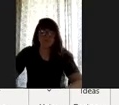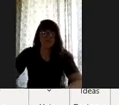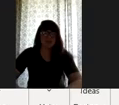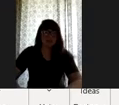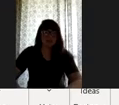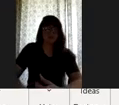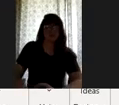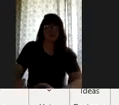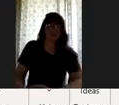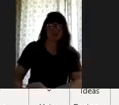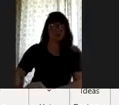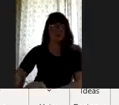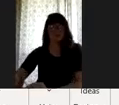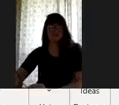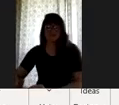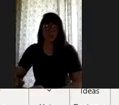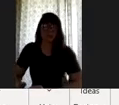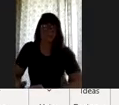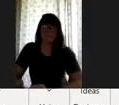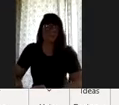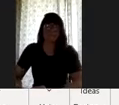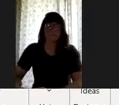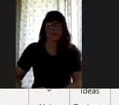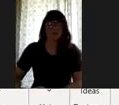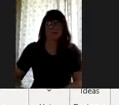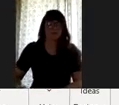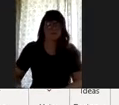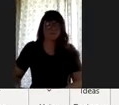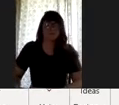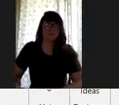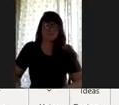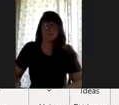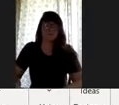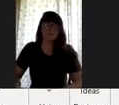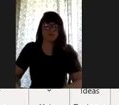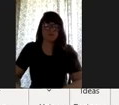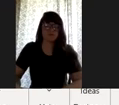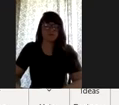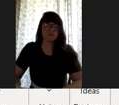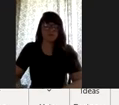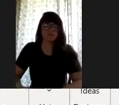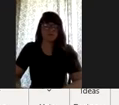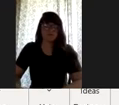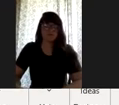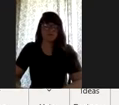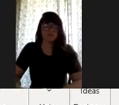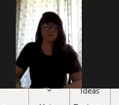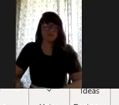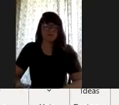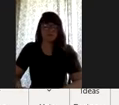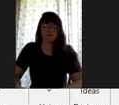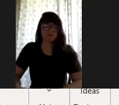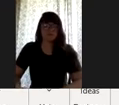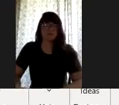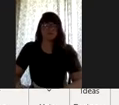of them? You want me just to read it? Well, read it and talk about it. I want to make sure you understand the chart and that your audience understands the chart.